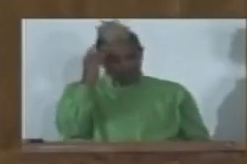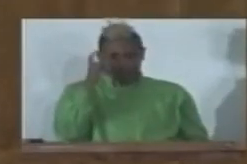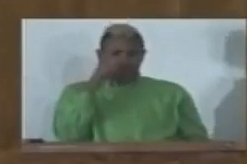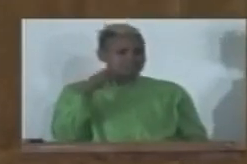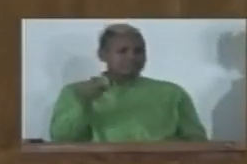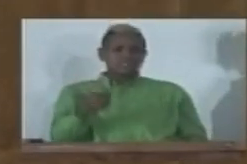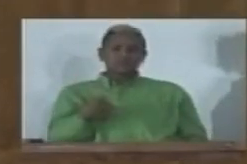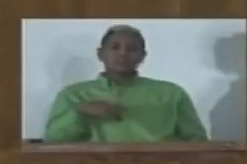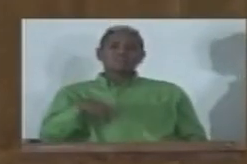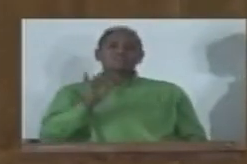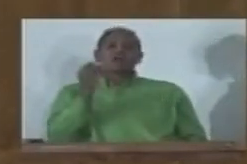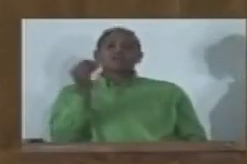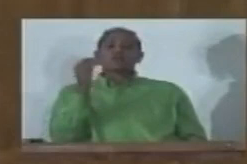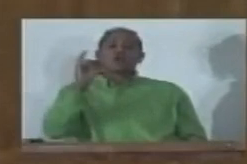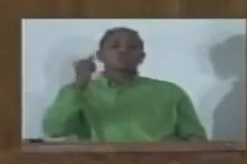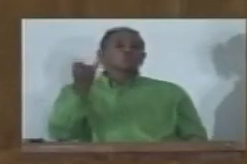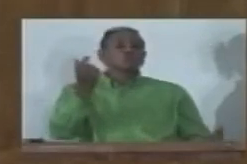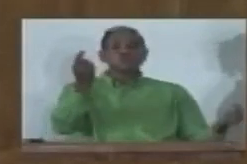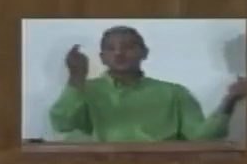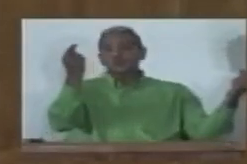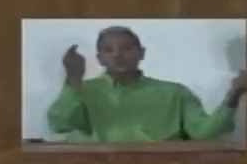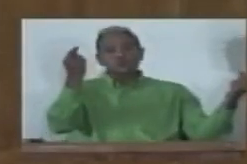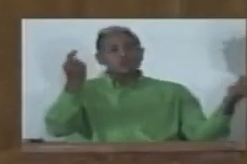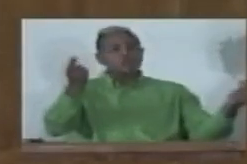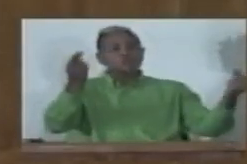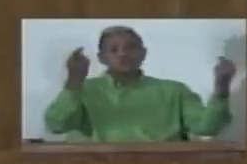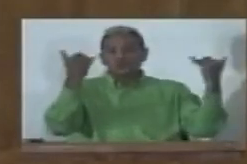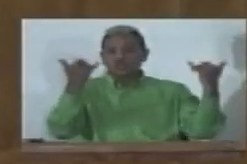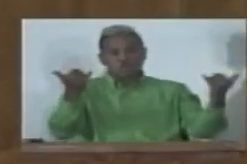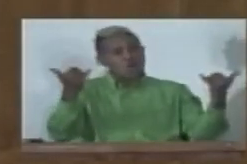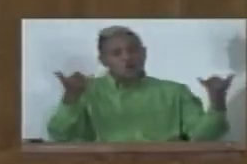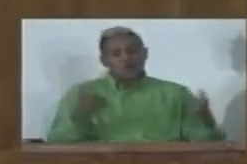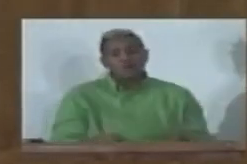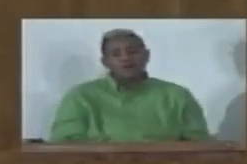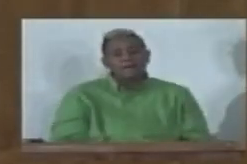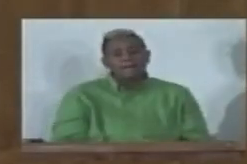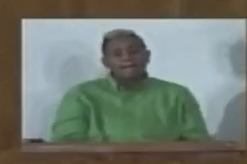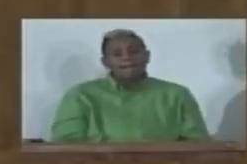the money and just do it, and do it now, Mr. President.